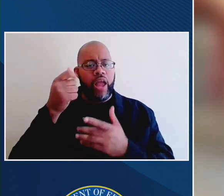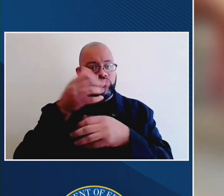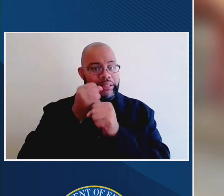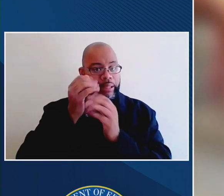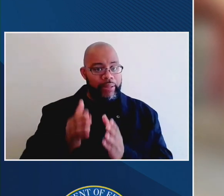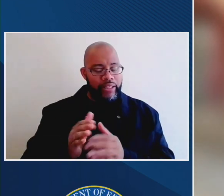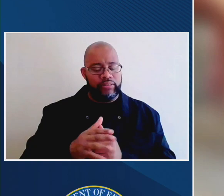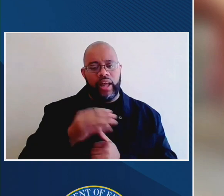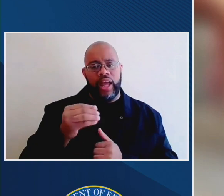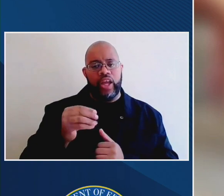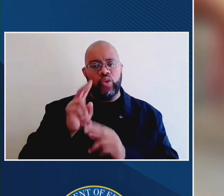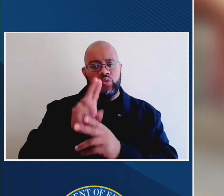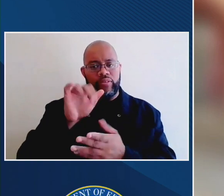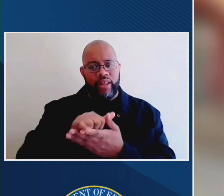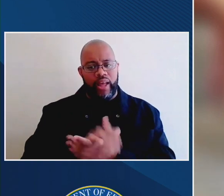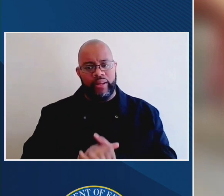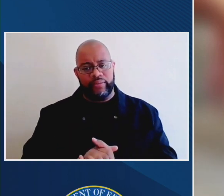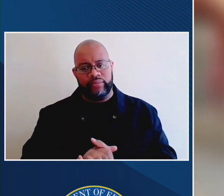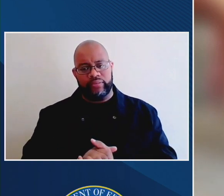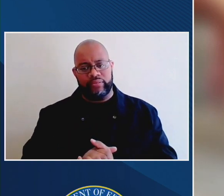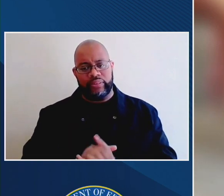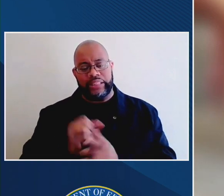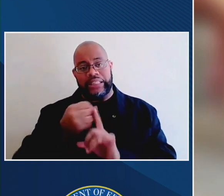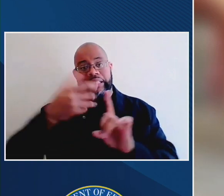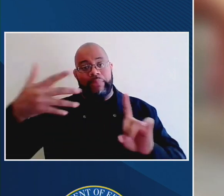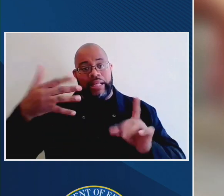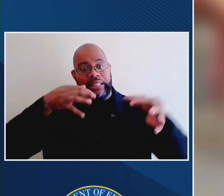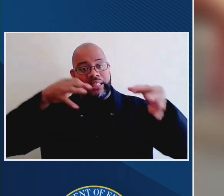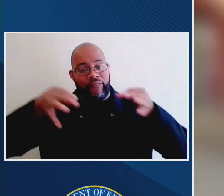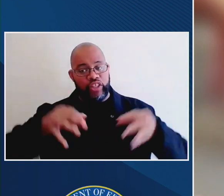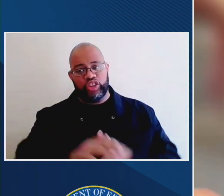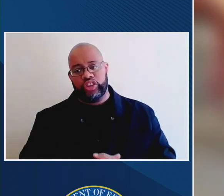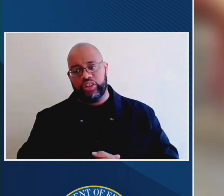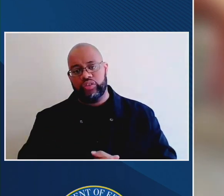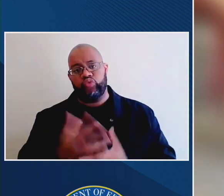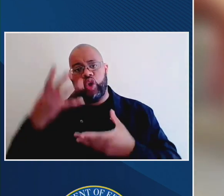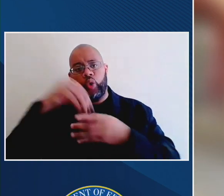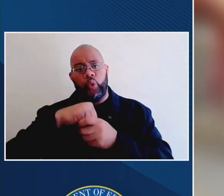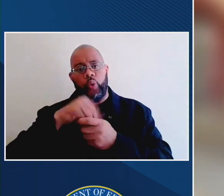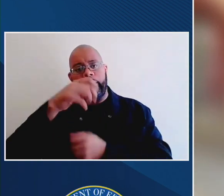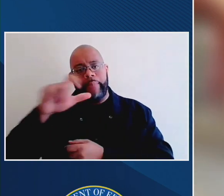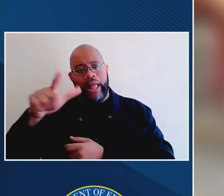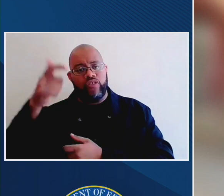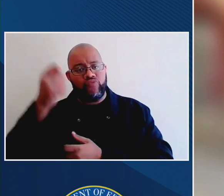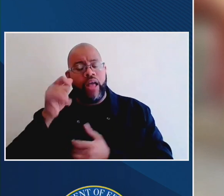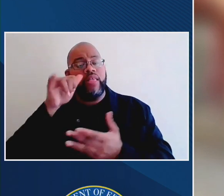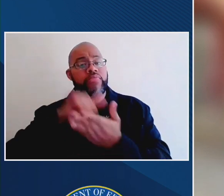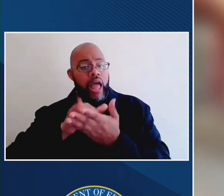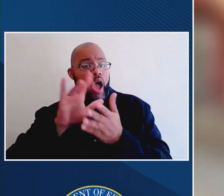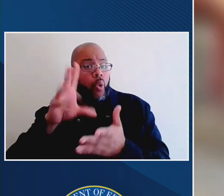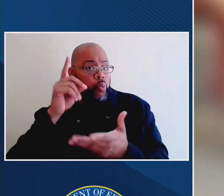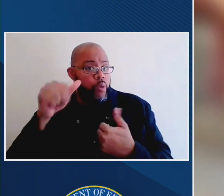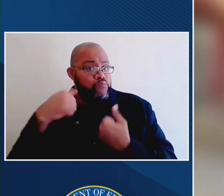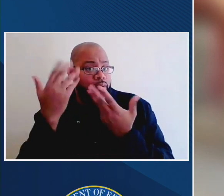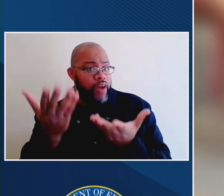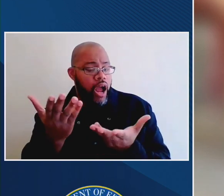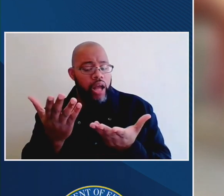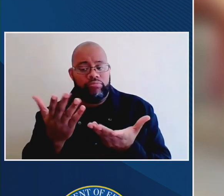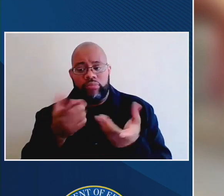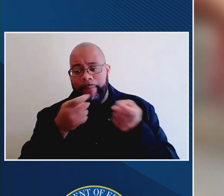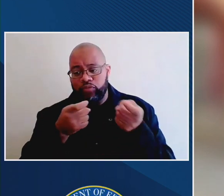and use that expanded definition to include the Pell Grant, that would provide